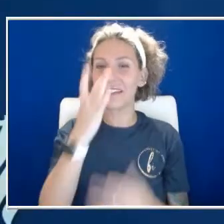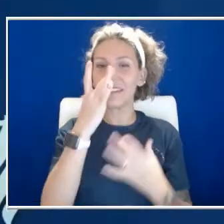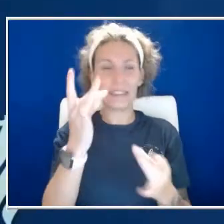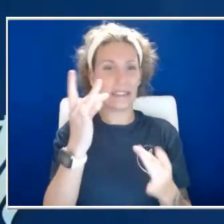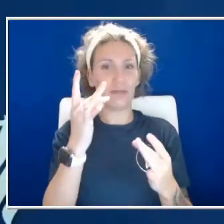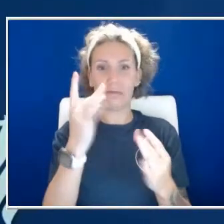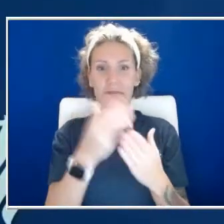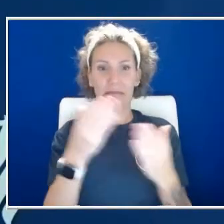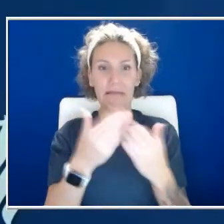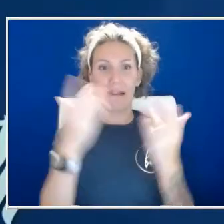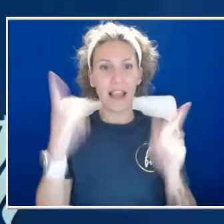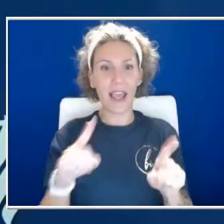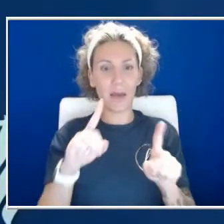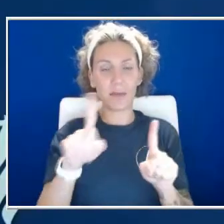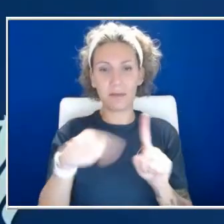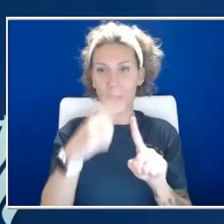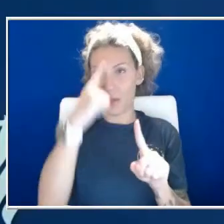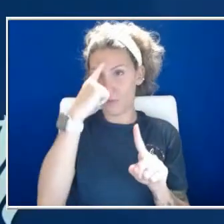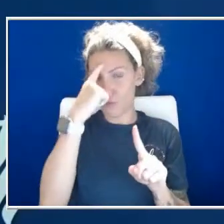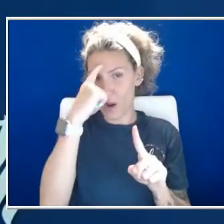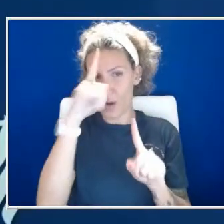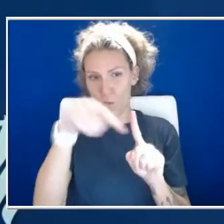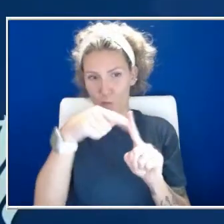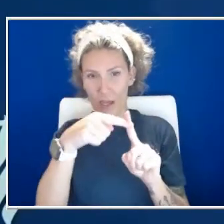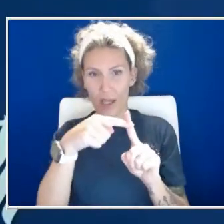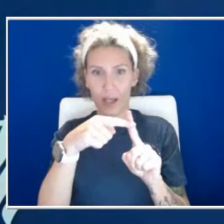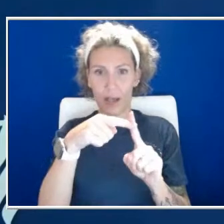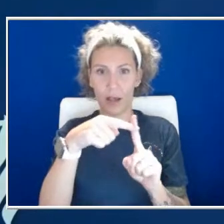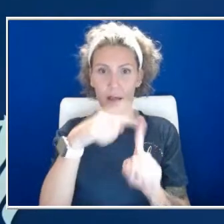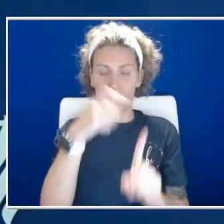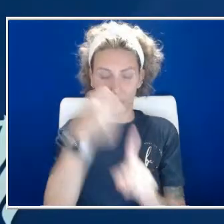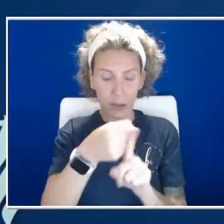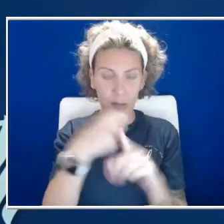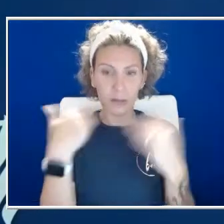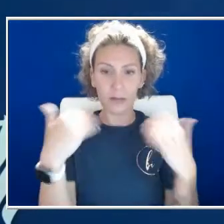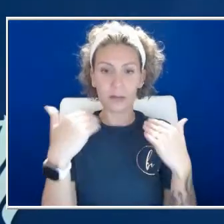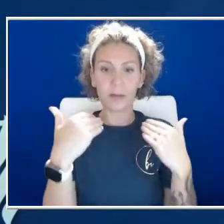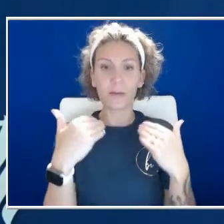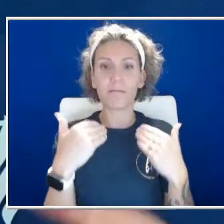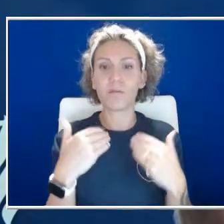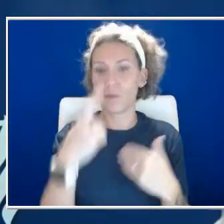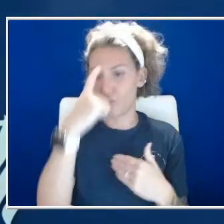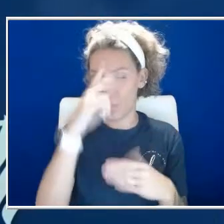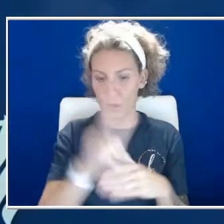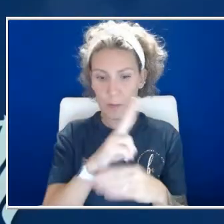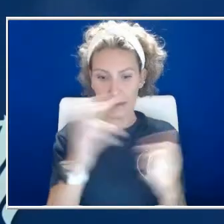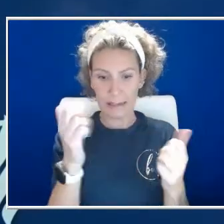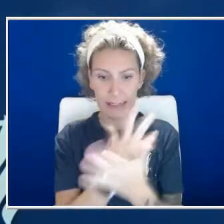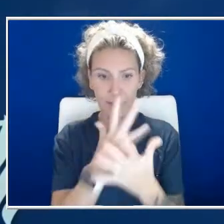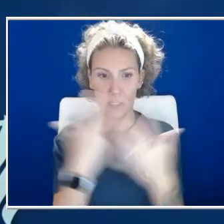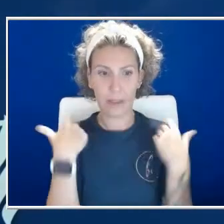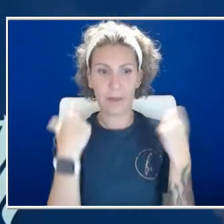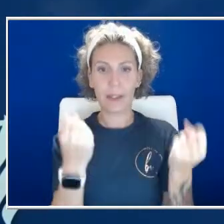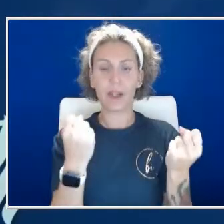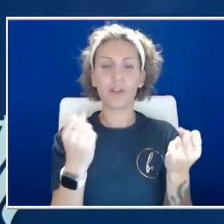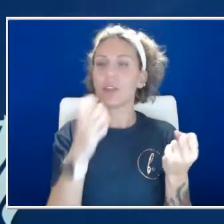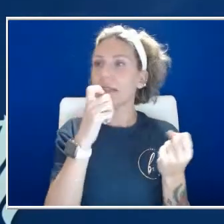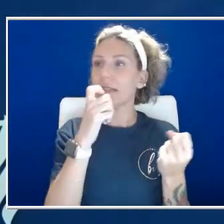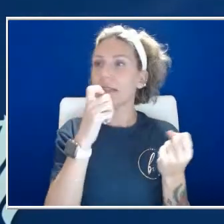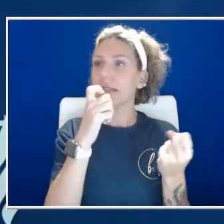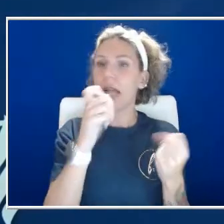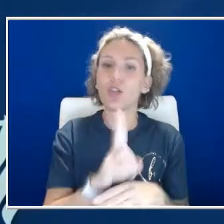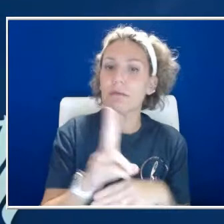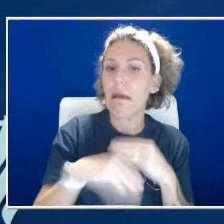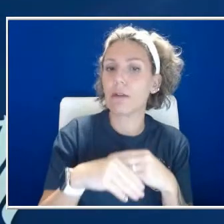brain when it's in an emergency. But the brain is using all of its resources to recover from this, and it's not using any extra energy to store